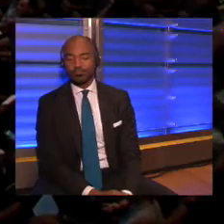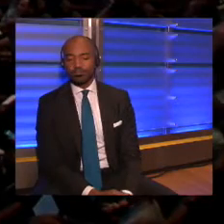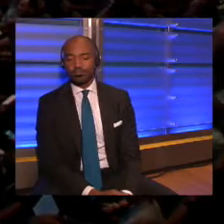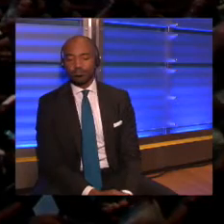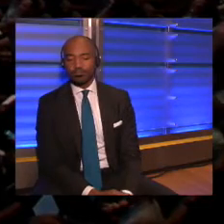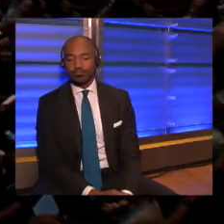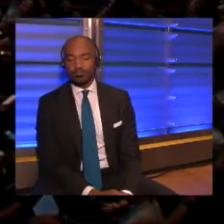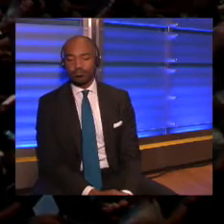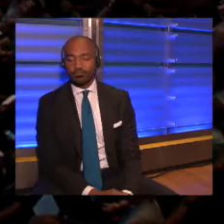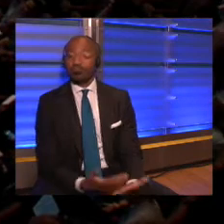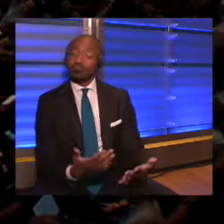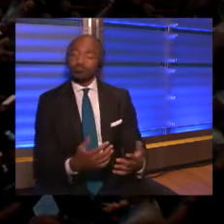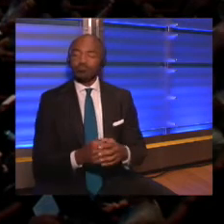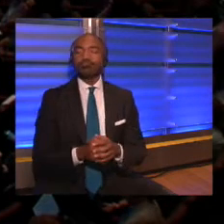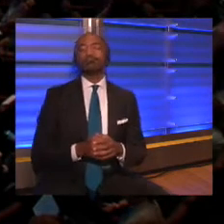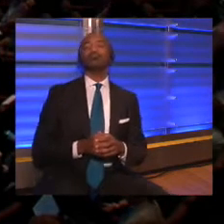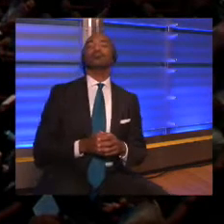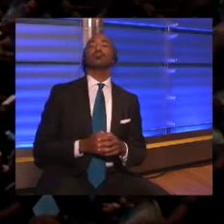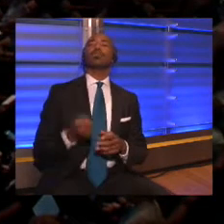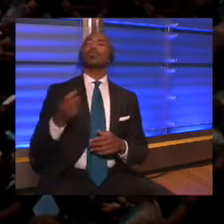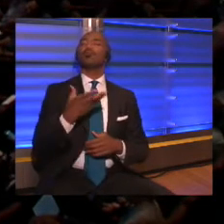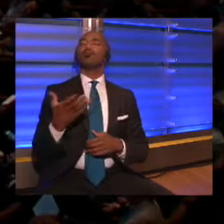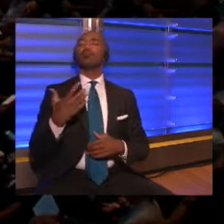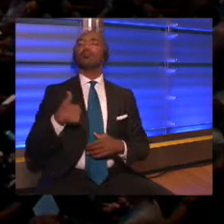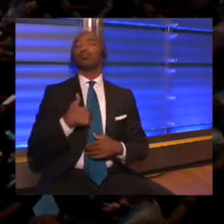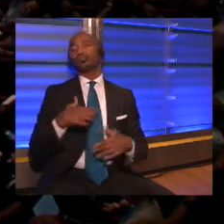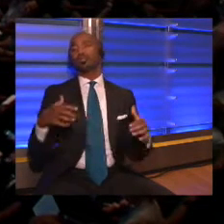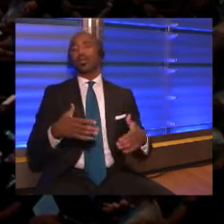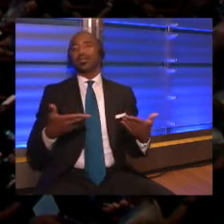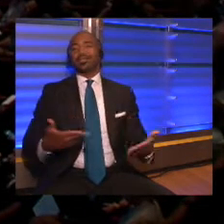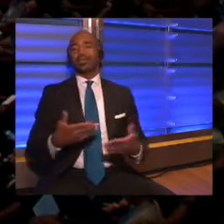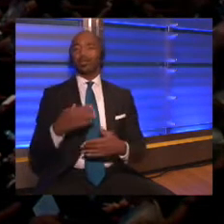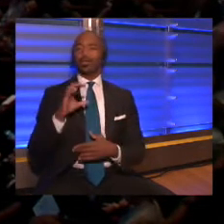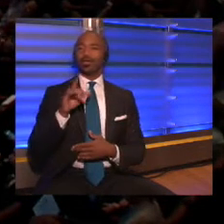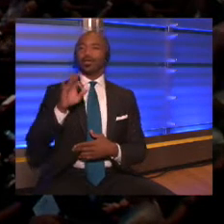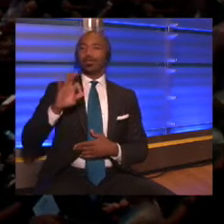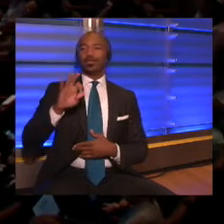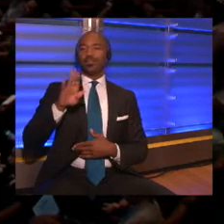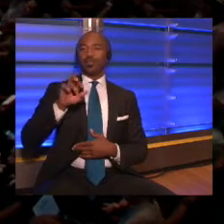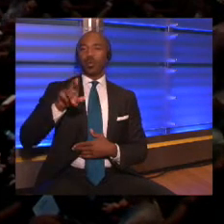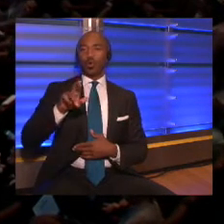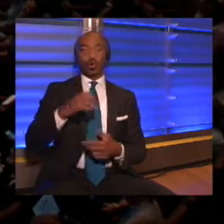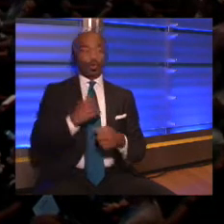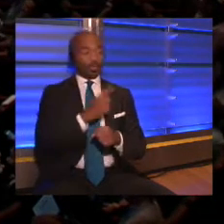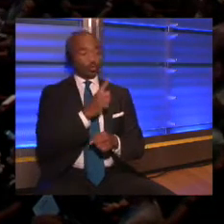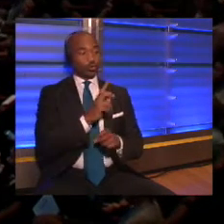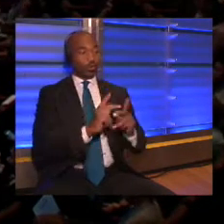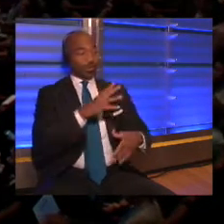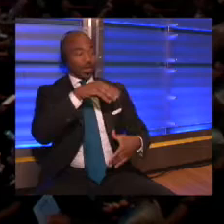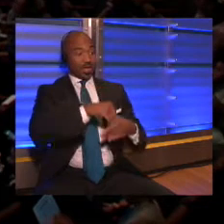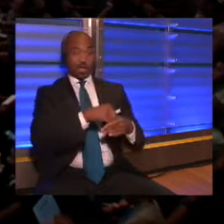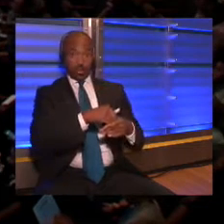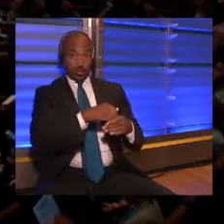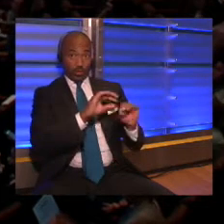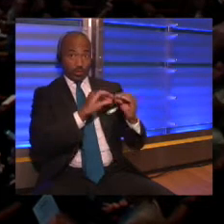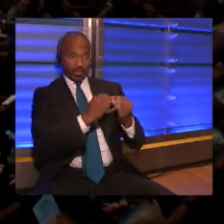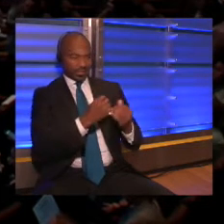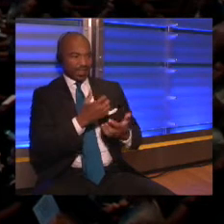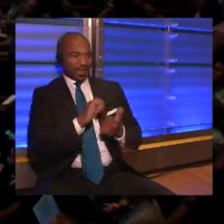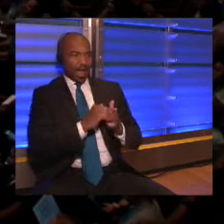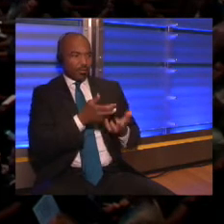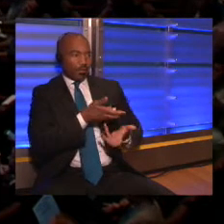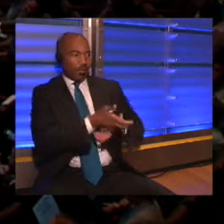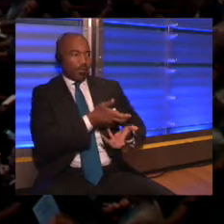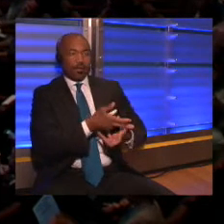Now, here's a few things we've done at Cliff Bar to really help engage people in the organization. So we